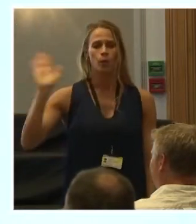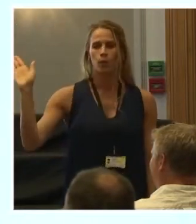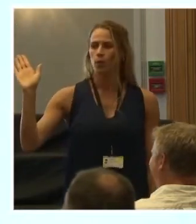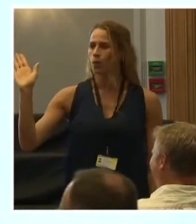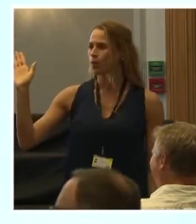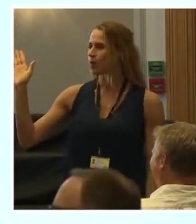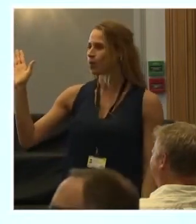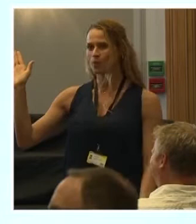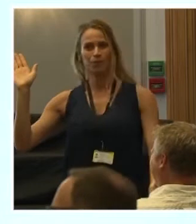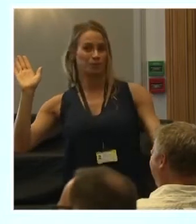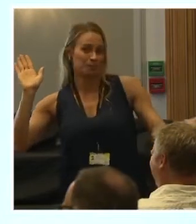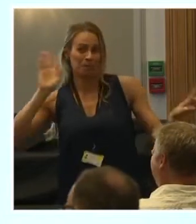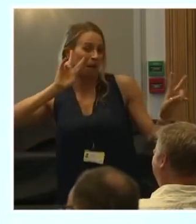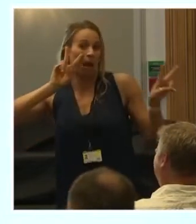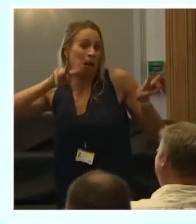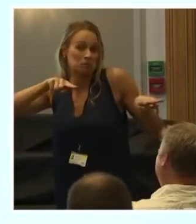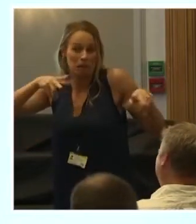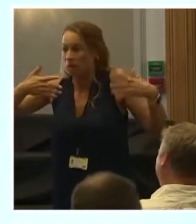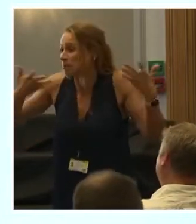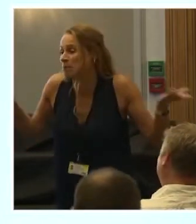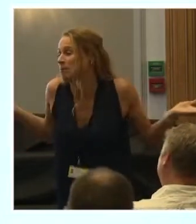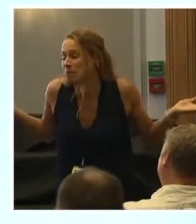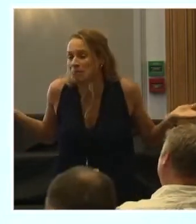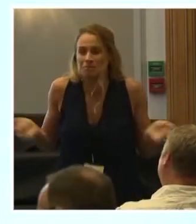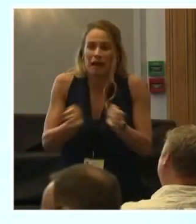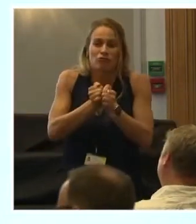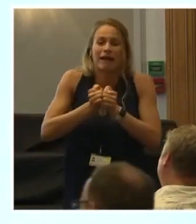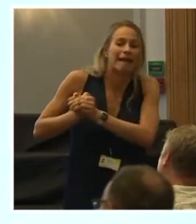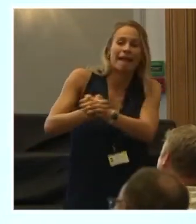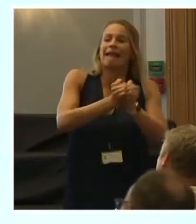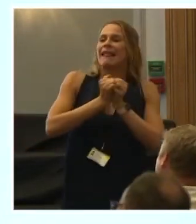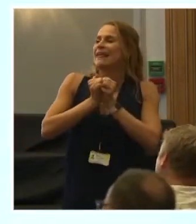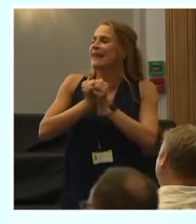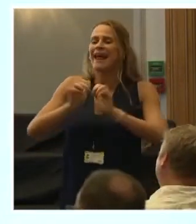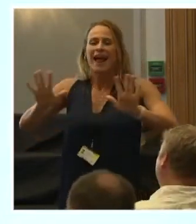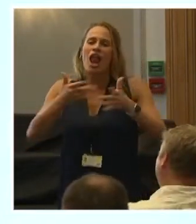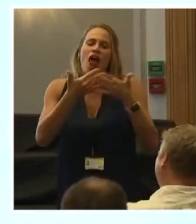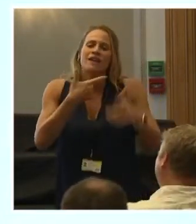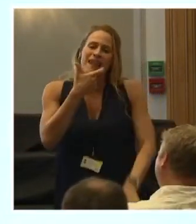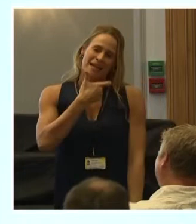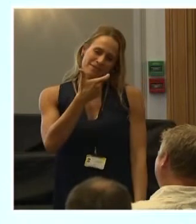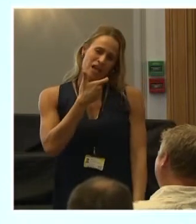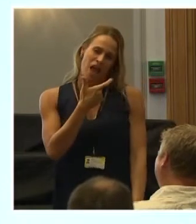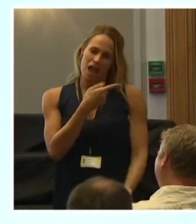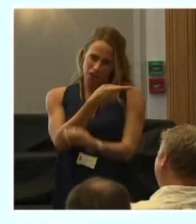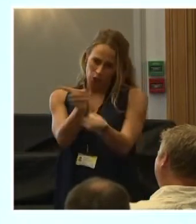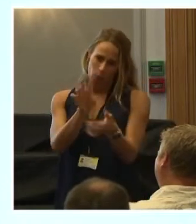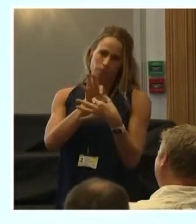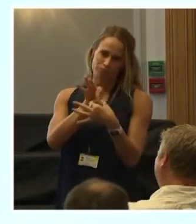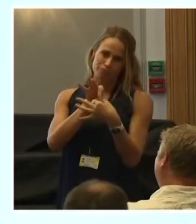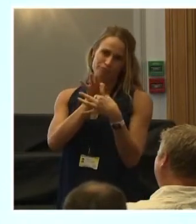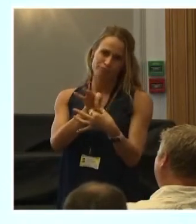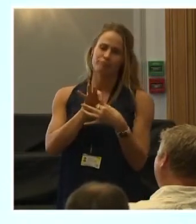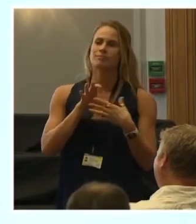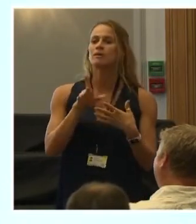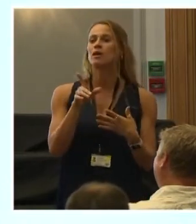good. There we go, perfect. That's what I want. Well, lots of laughter today, lots of interaction with you guys.